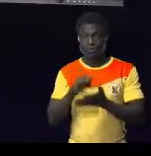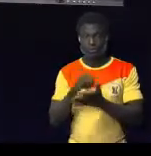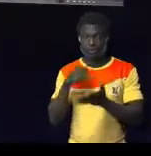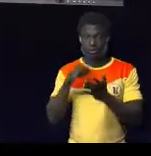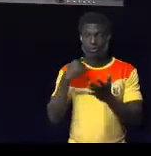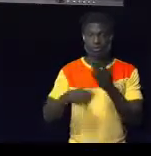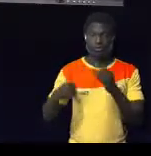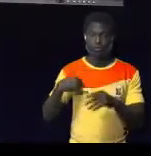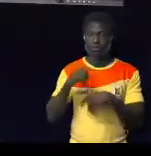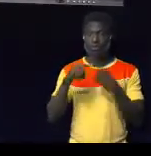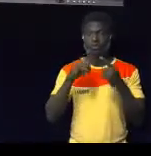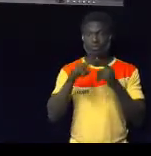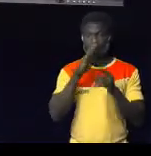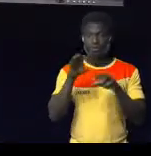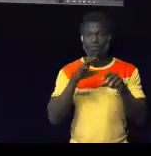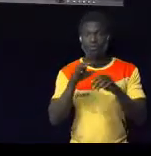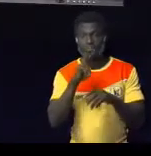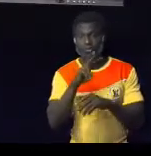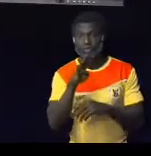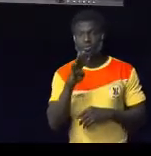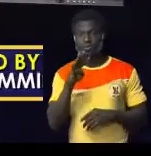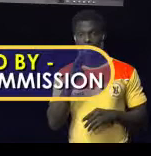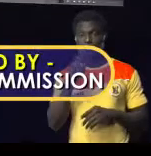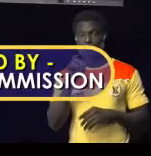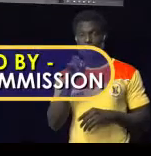multiply it by that. And so that's exactly what we're going to be doing.